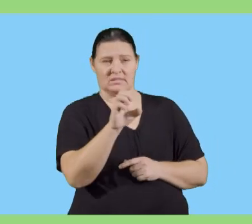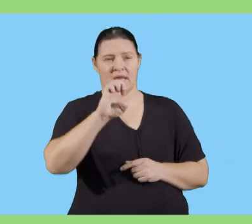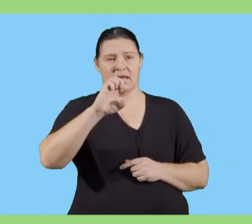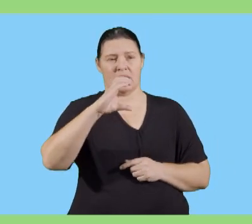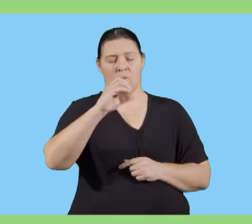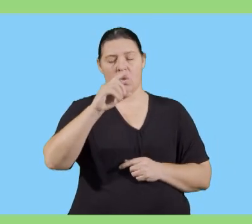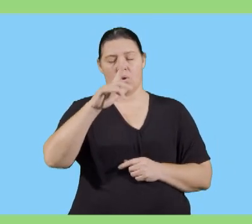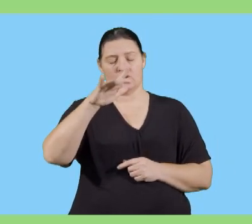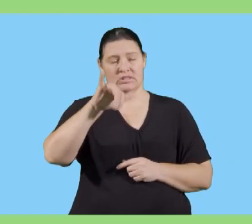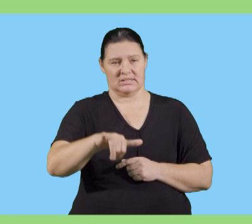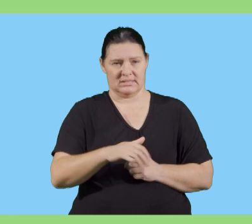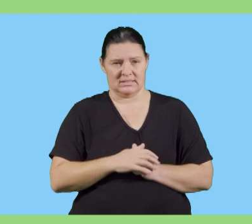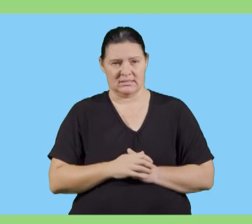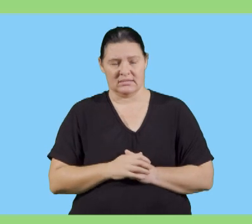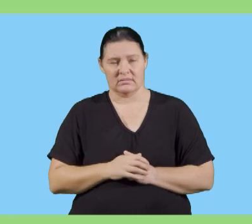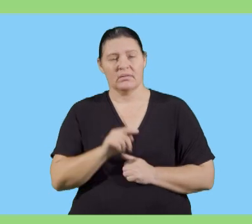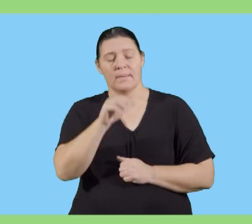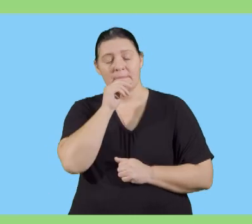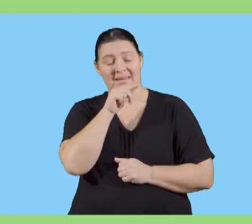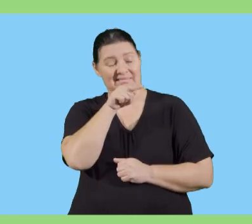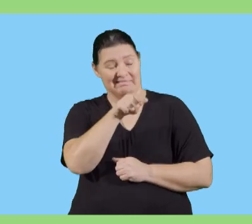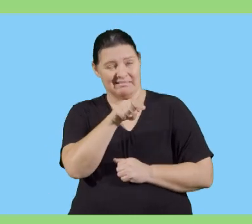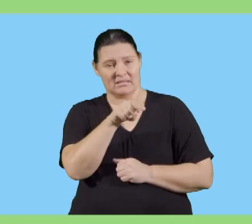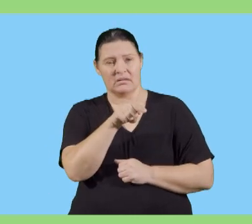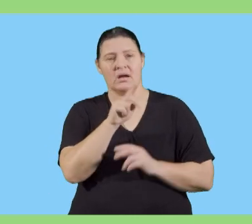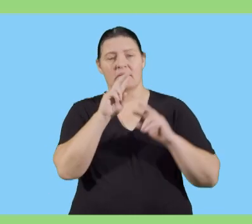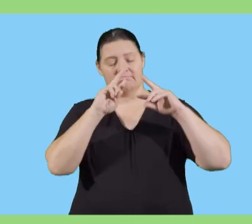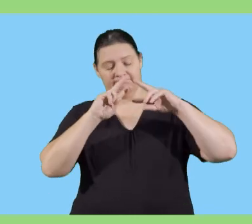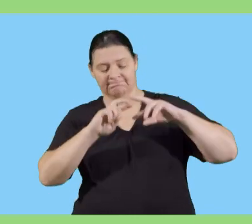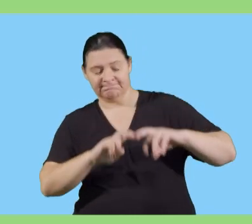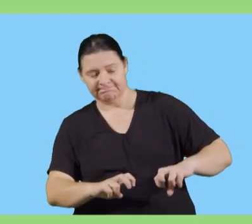term ecology refers to the study of interactions